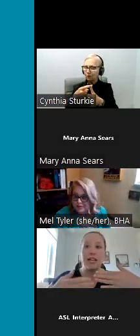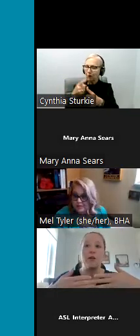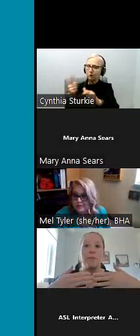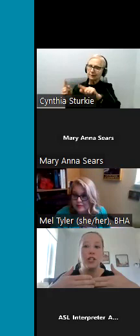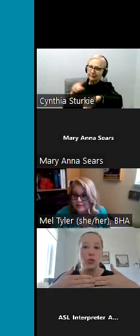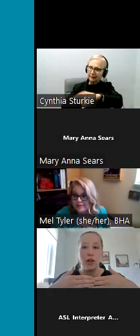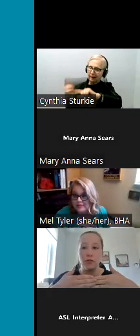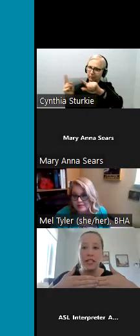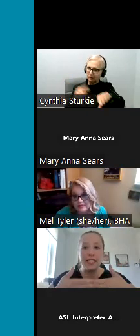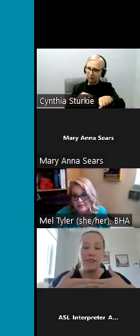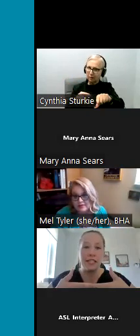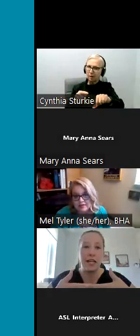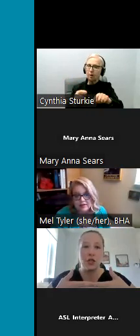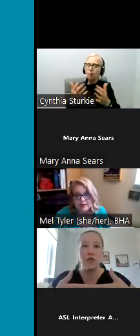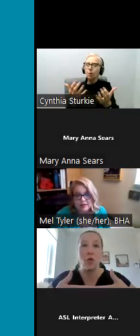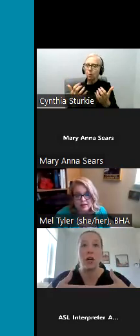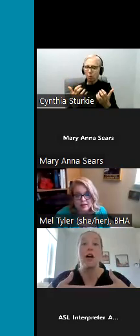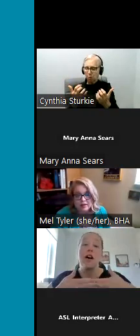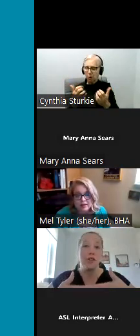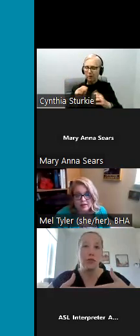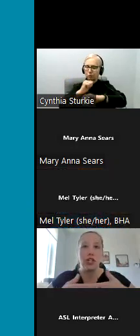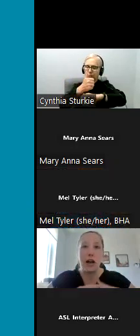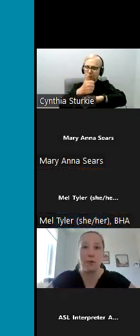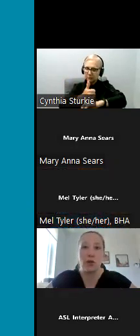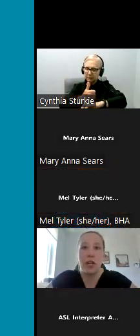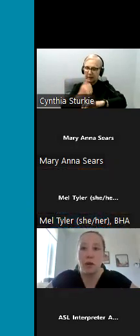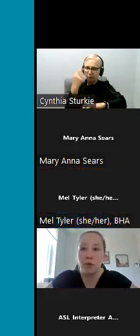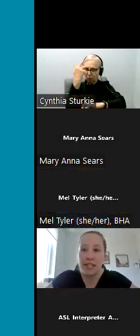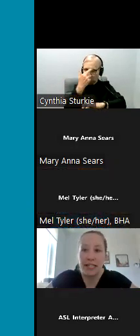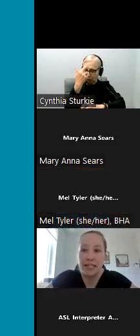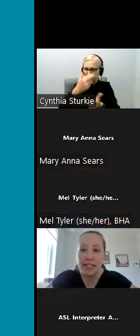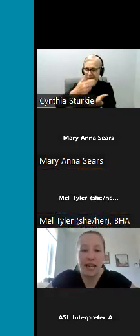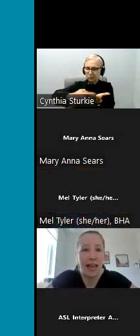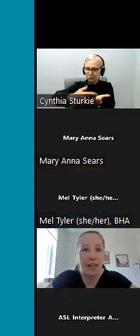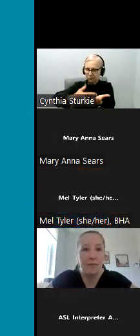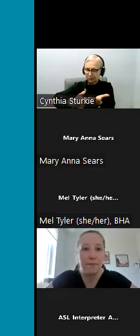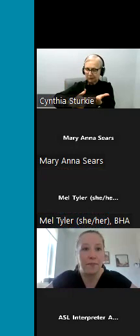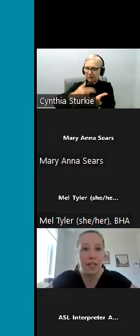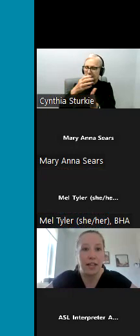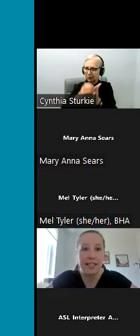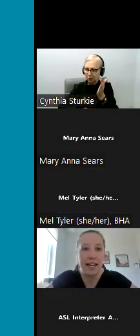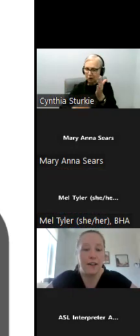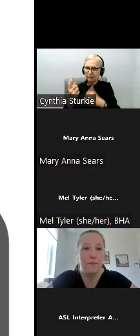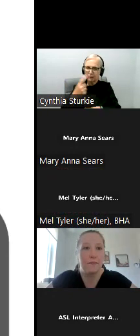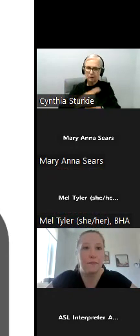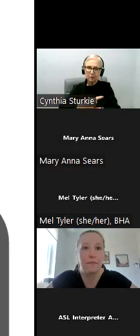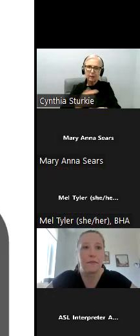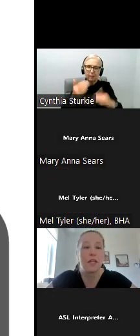much detail, but just want to really set the stage for the 3 chapters we are presenting today. Next